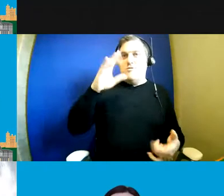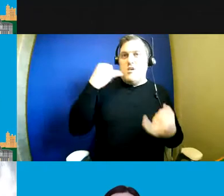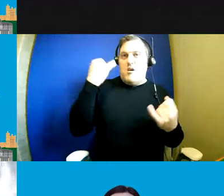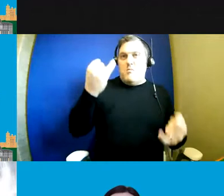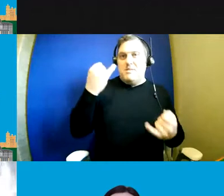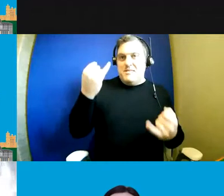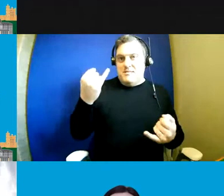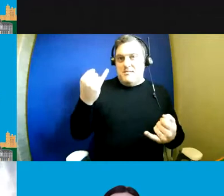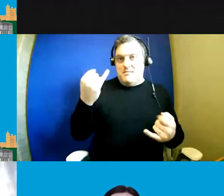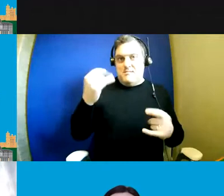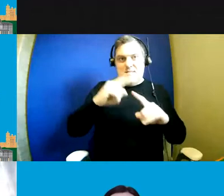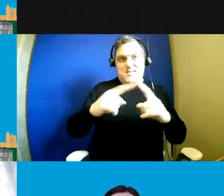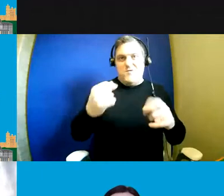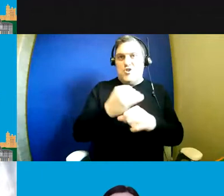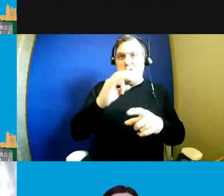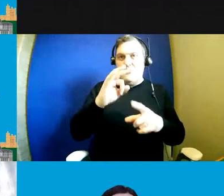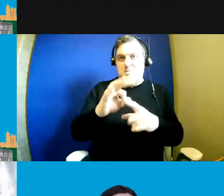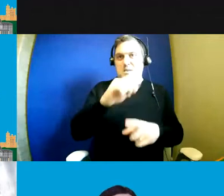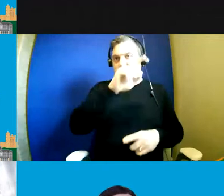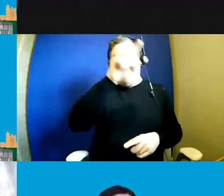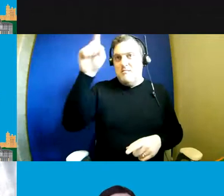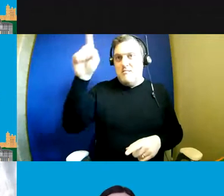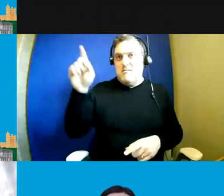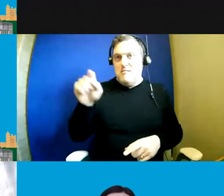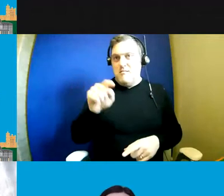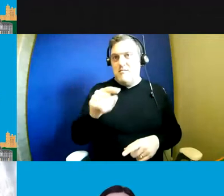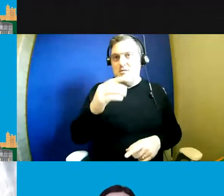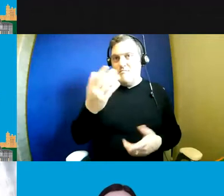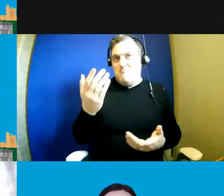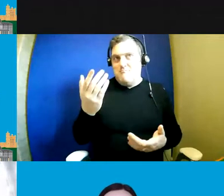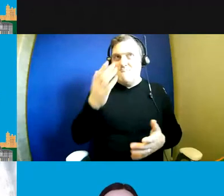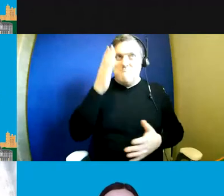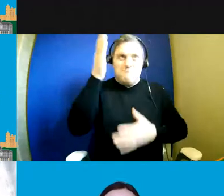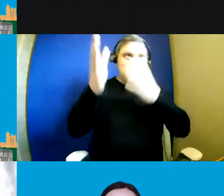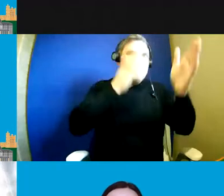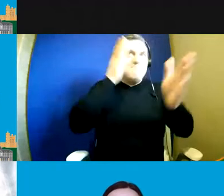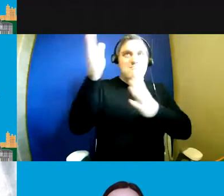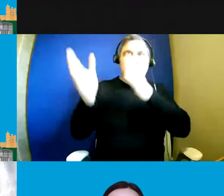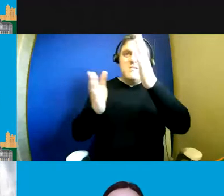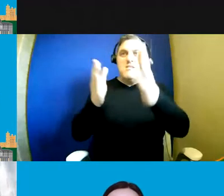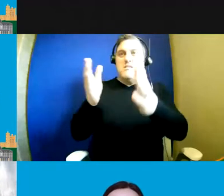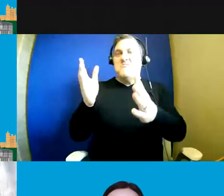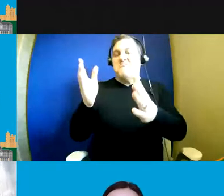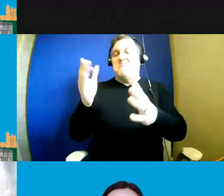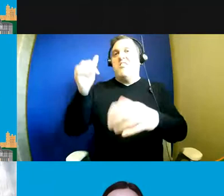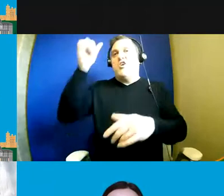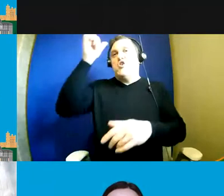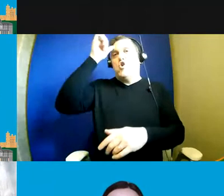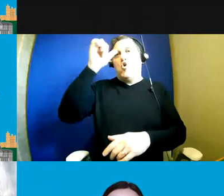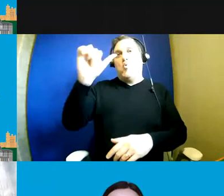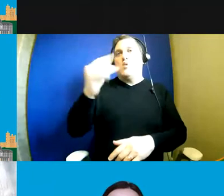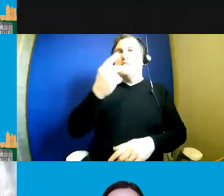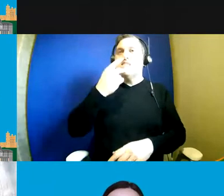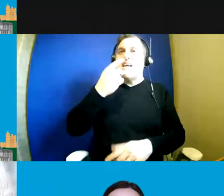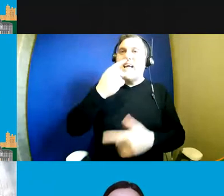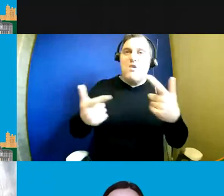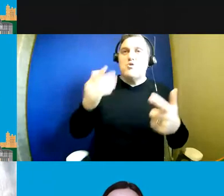and practices, having visited a lot of them in recent months, are very attuned to that.